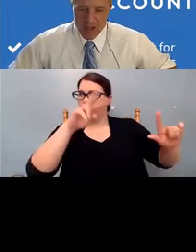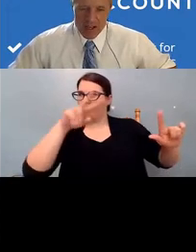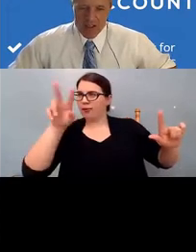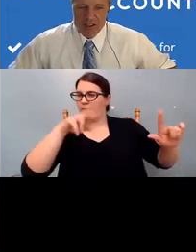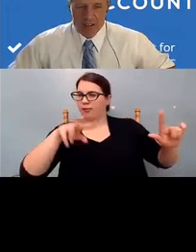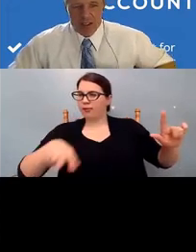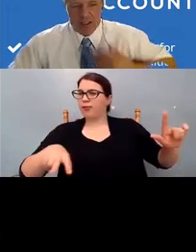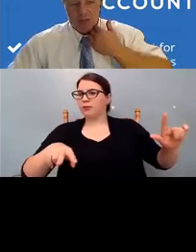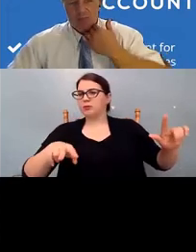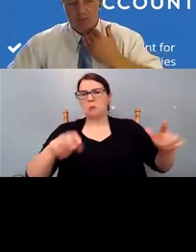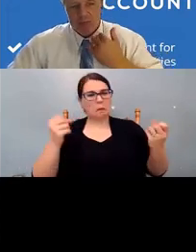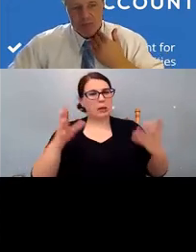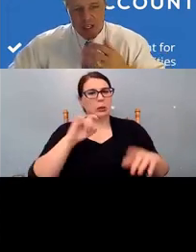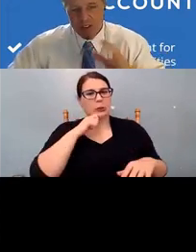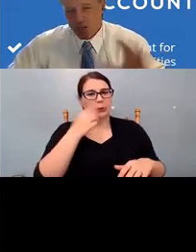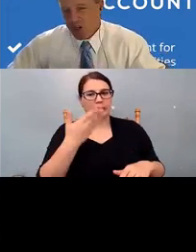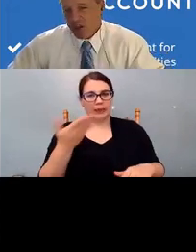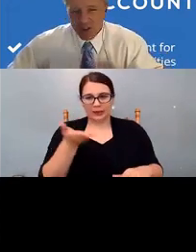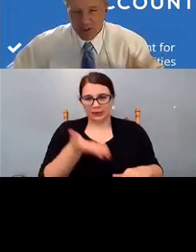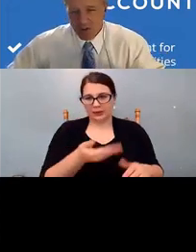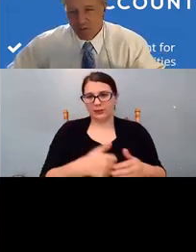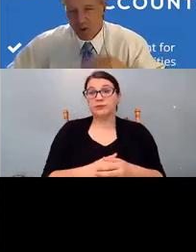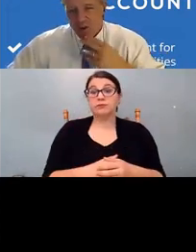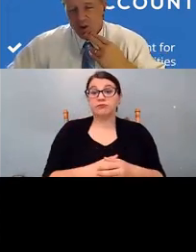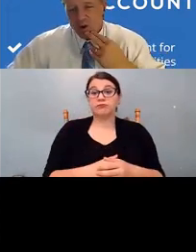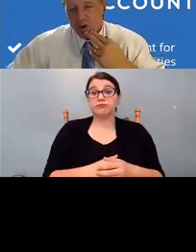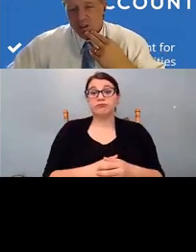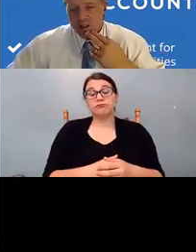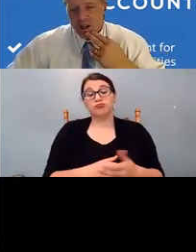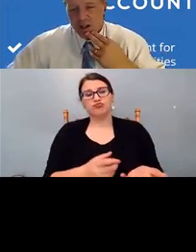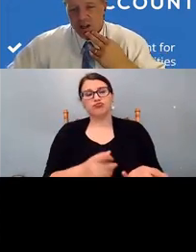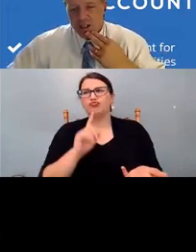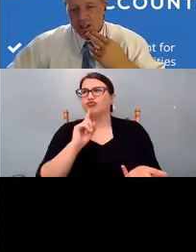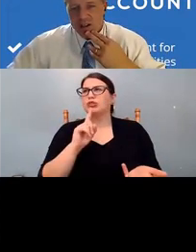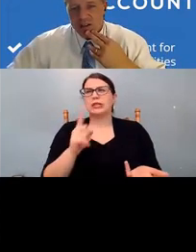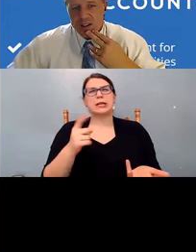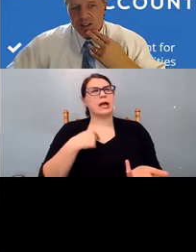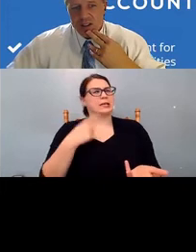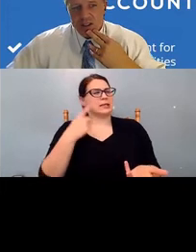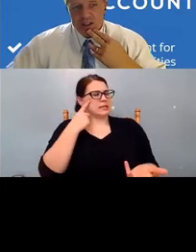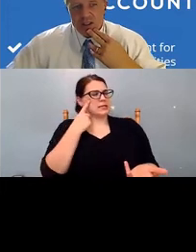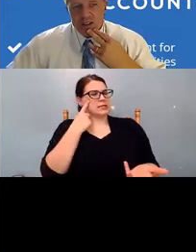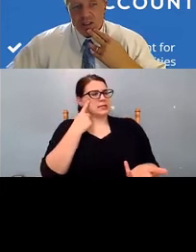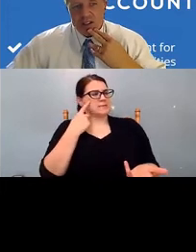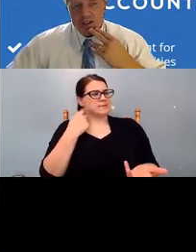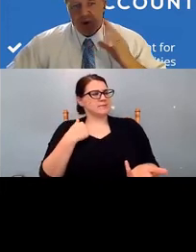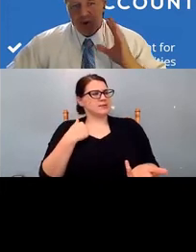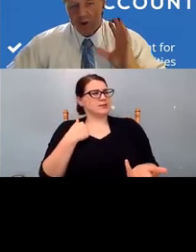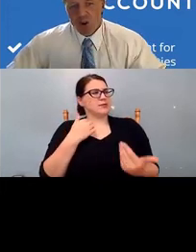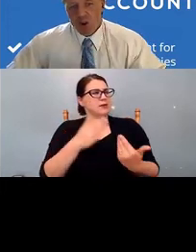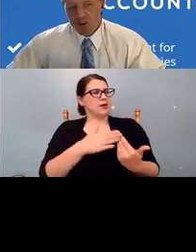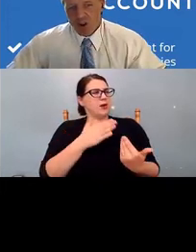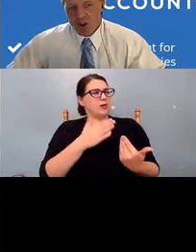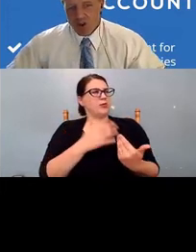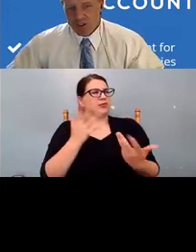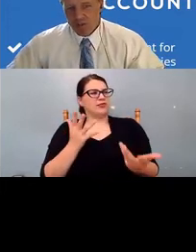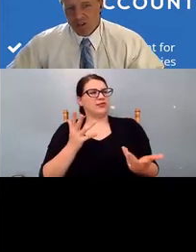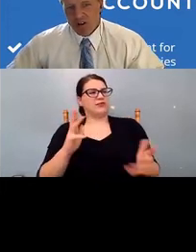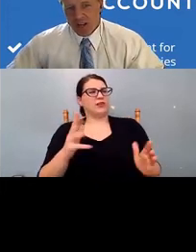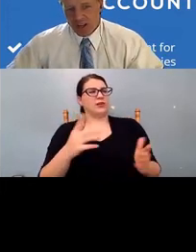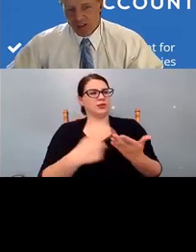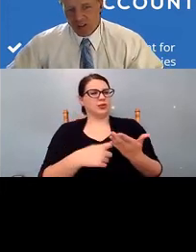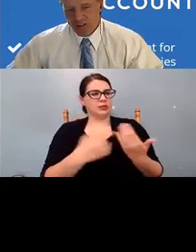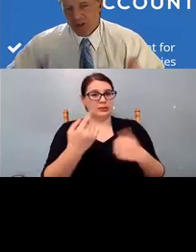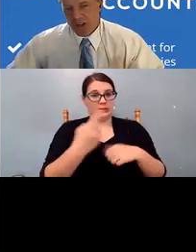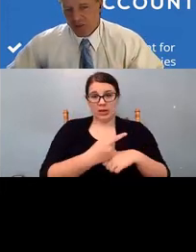After that, that's pretty much the bulk of what I wanted to talk about here. We will go over our